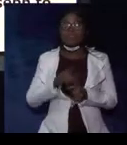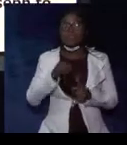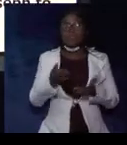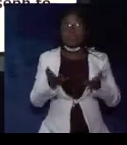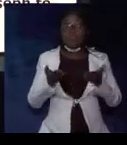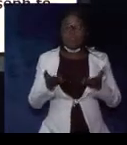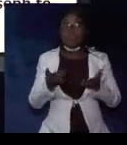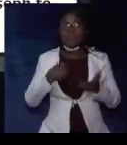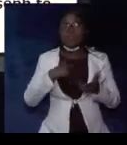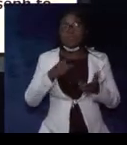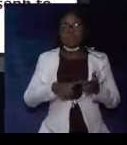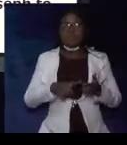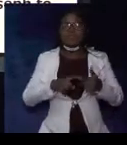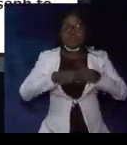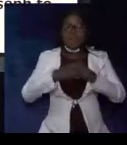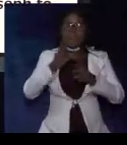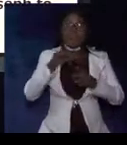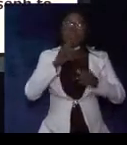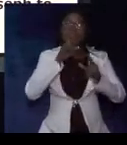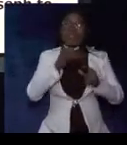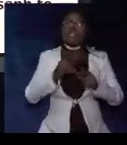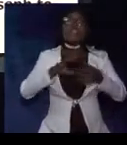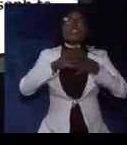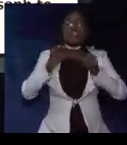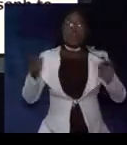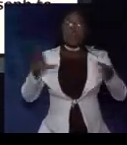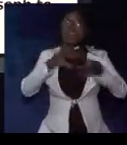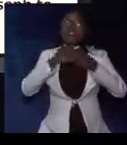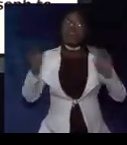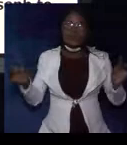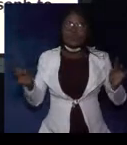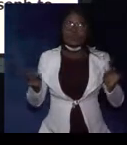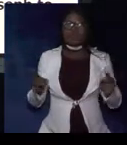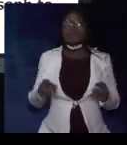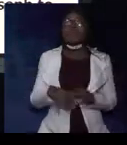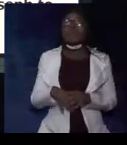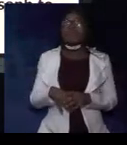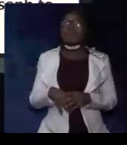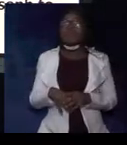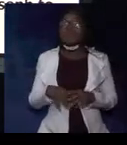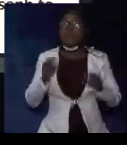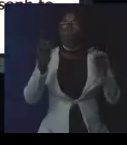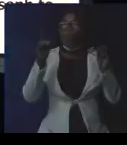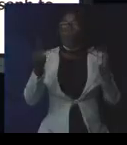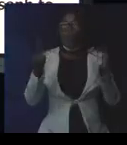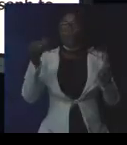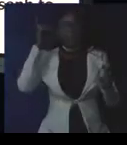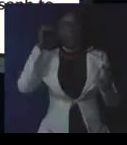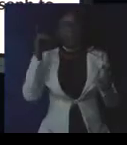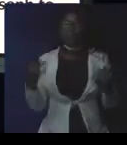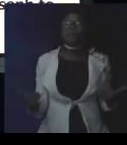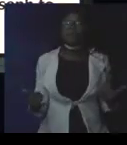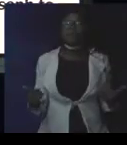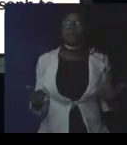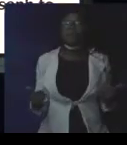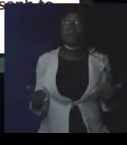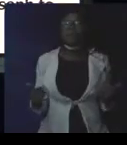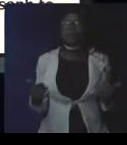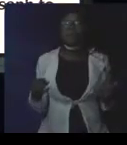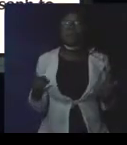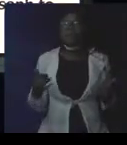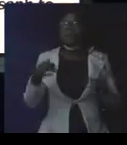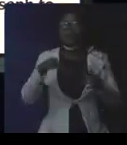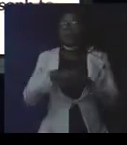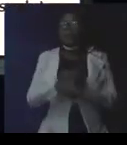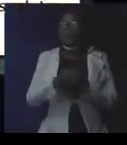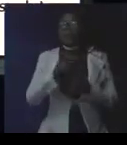Do you want me to start by saying story, story? You're expecting that. Okay, listen to the story.